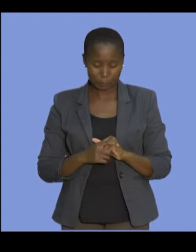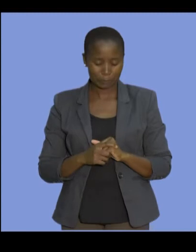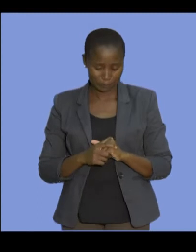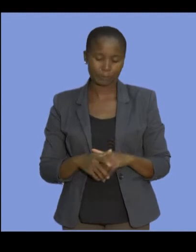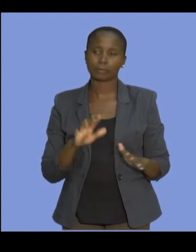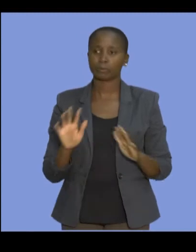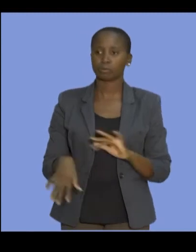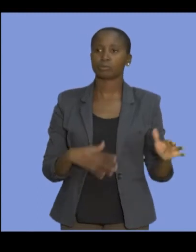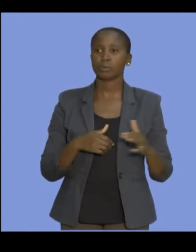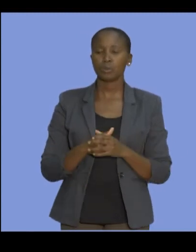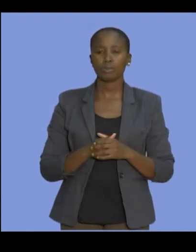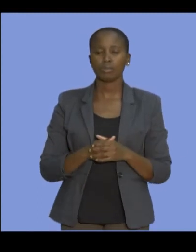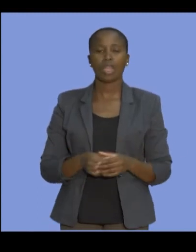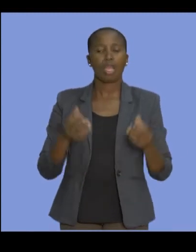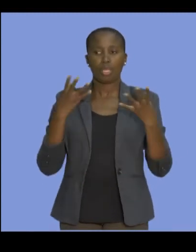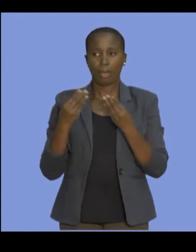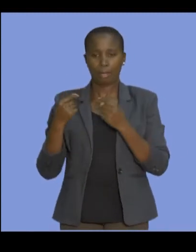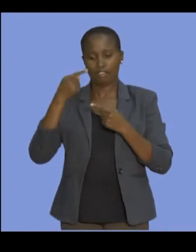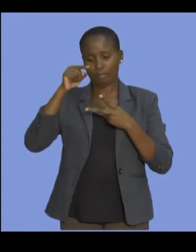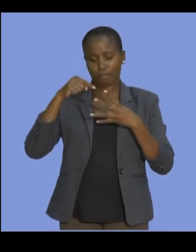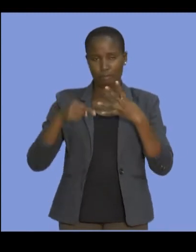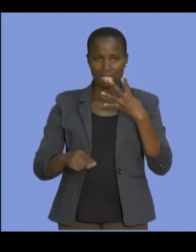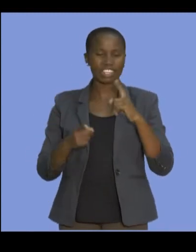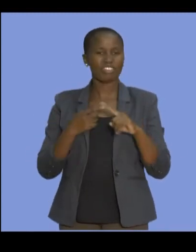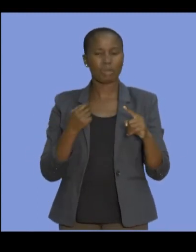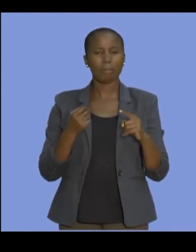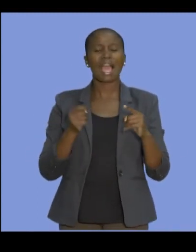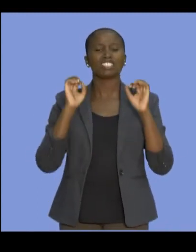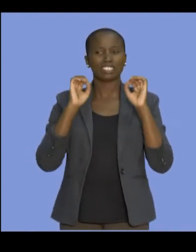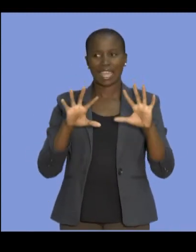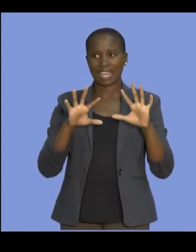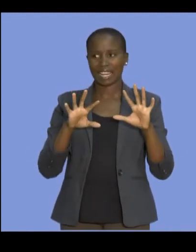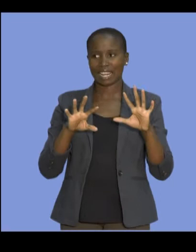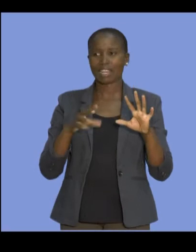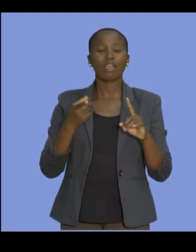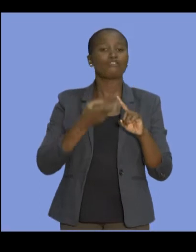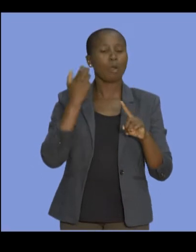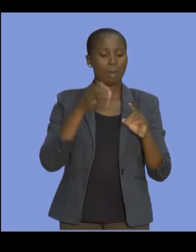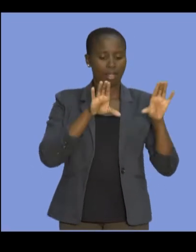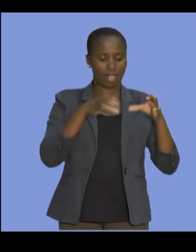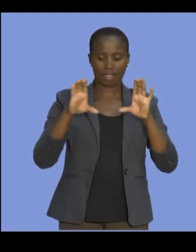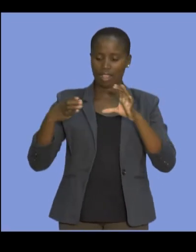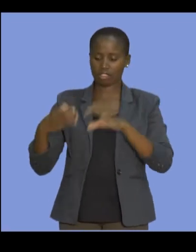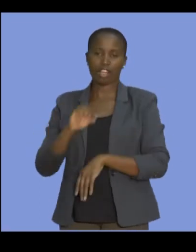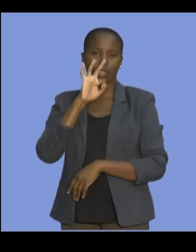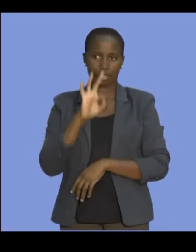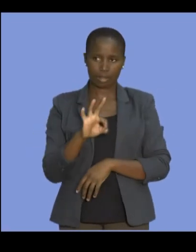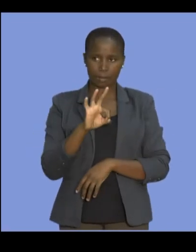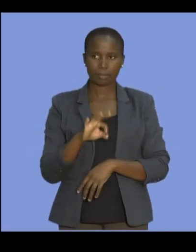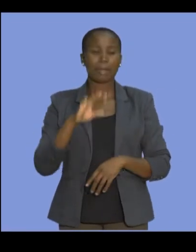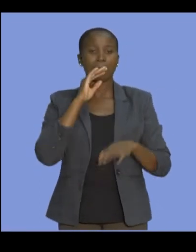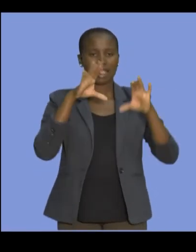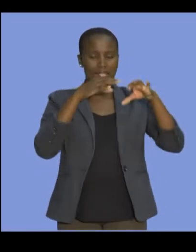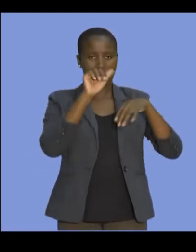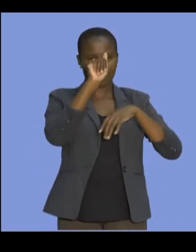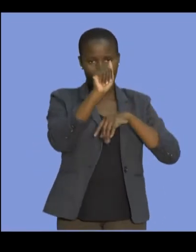Consider the following sets of marks out of 10 for 3 classes. So this is the first class, class